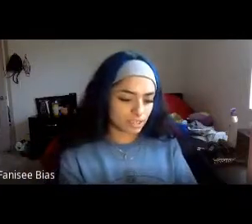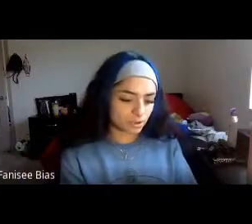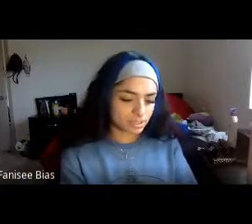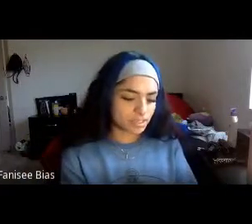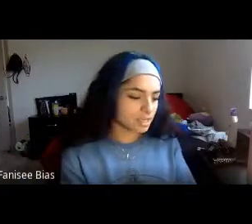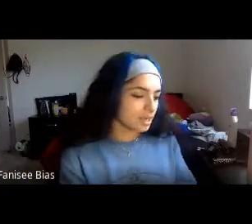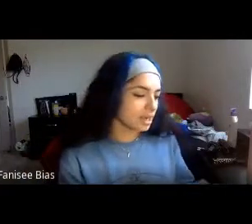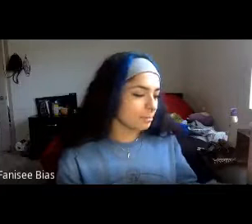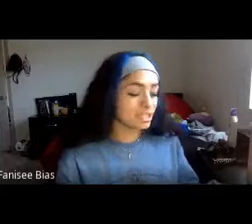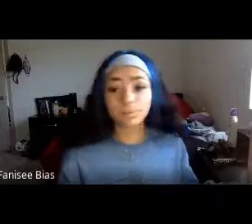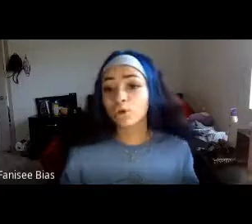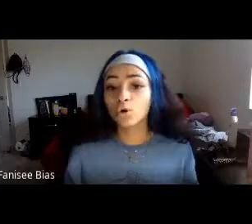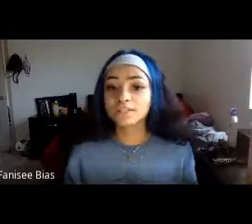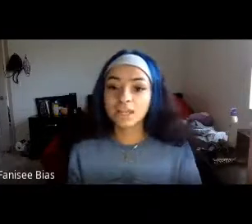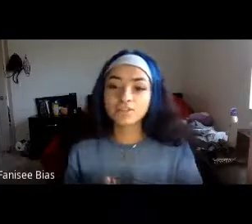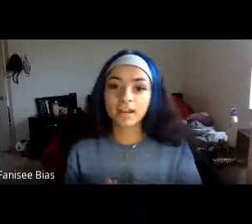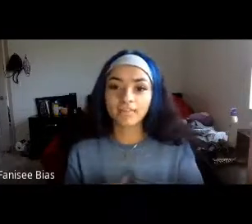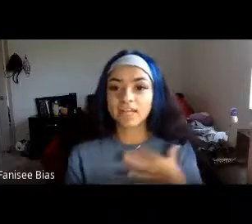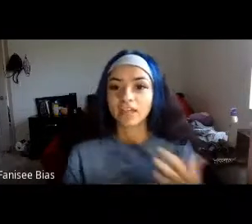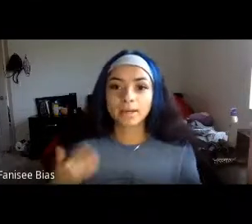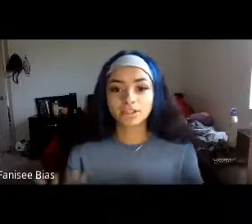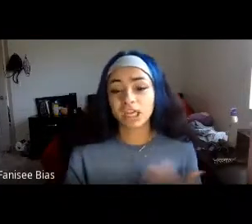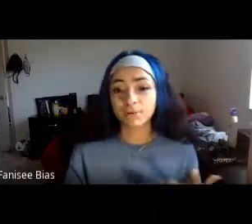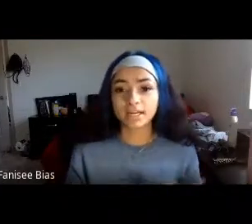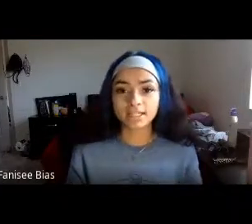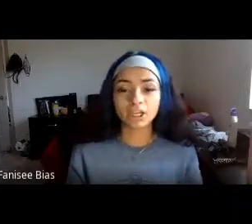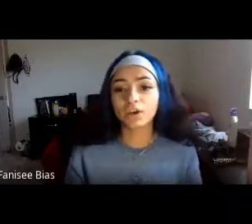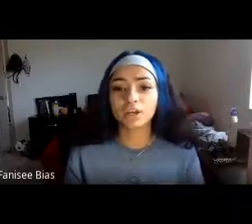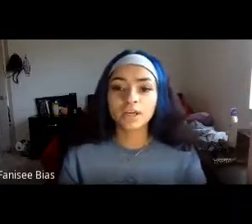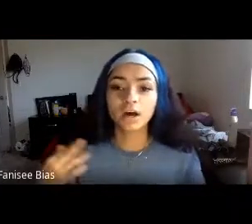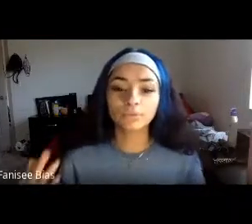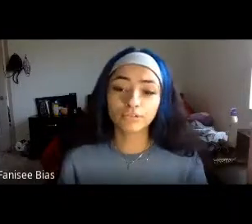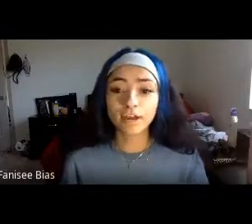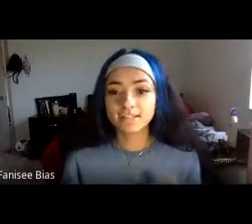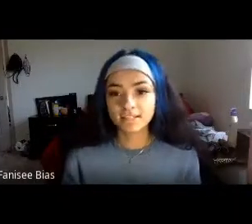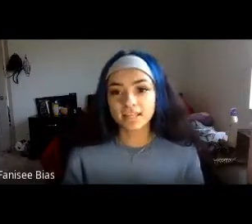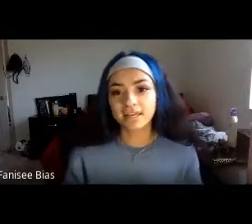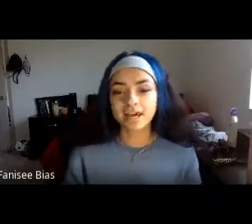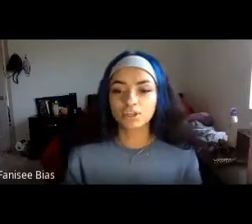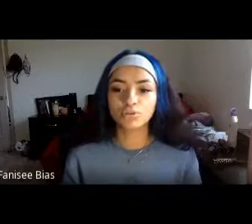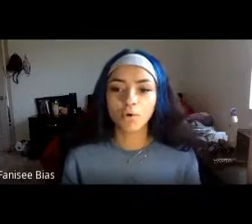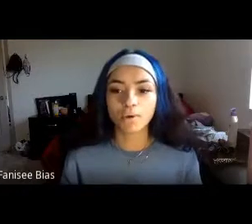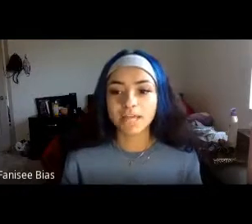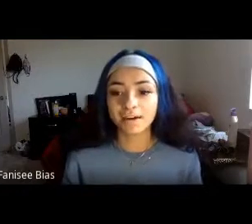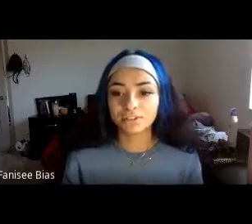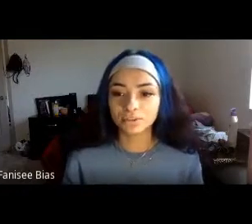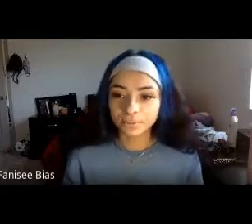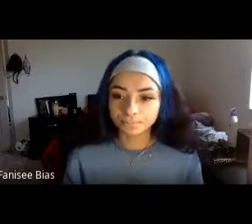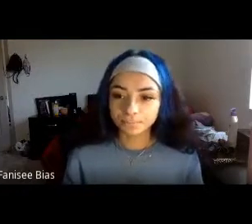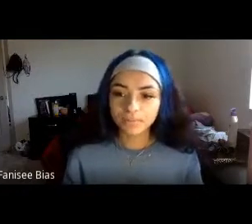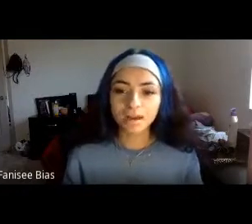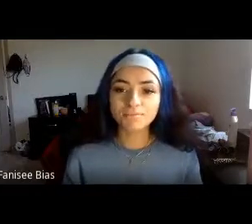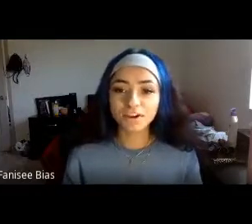in the resources. But it's pretty cool because it gives you kind of like daily reminders to keep practicing, and you can learn phrases and things like that, so you don't always have